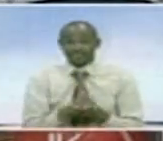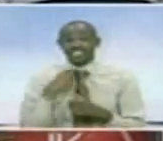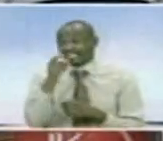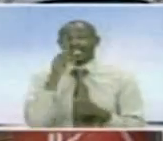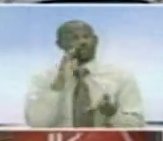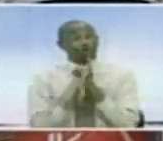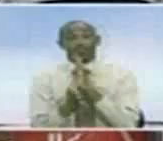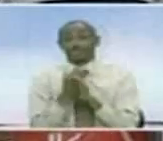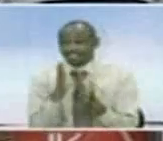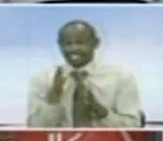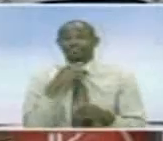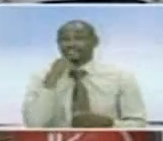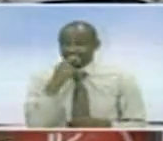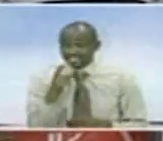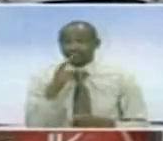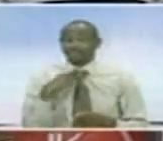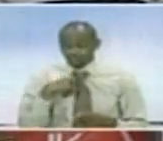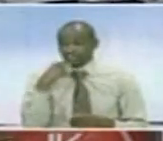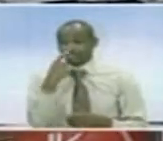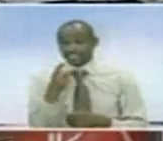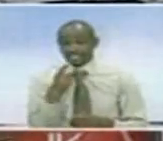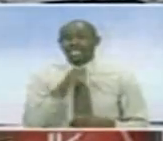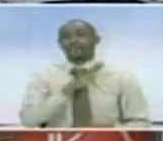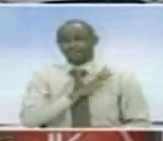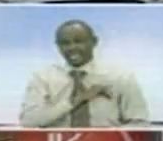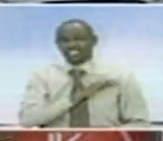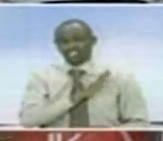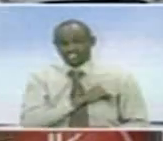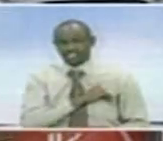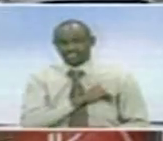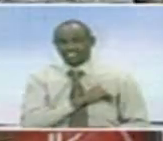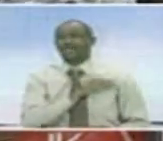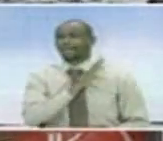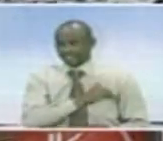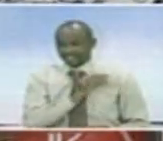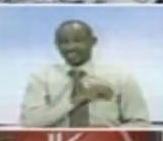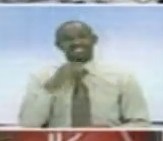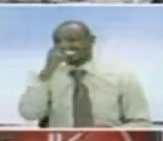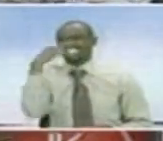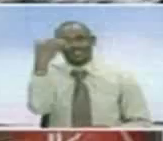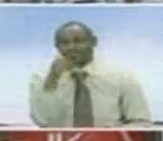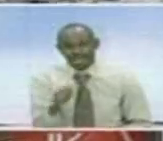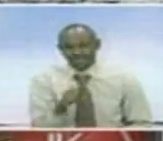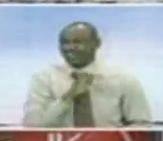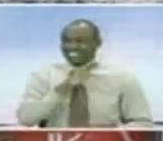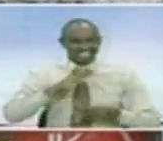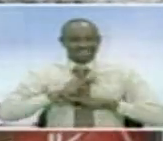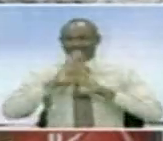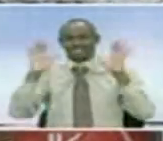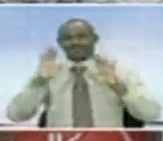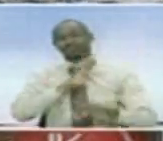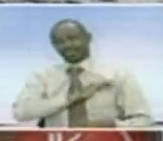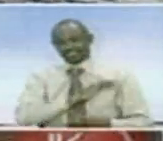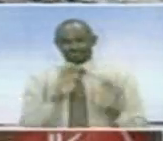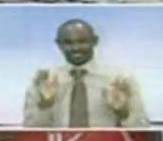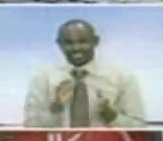tell anybody. What I'm saying is patience. I've already said I'm not done yet. That's enough for today. And that's